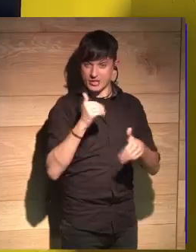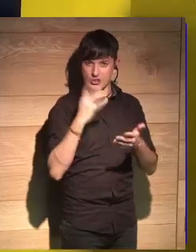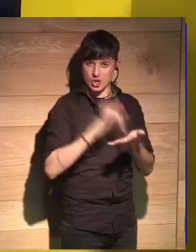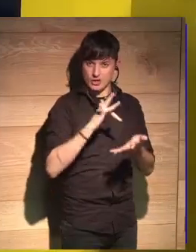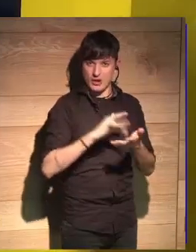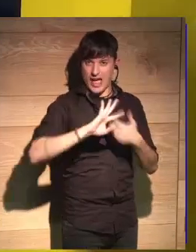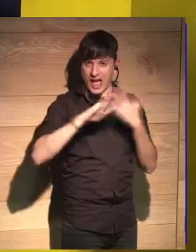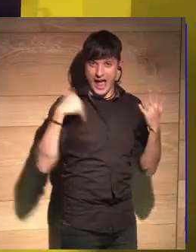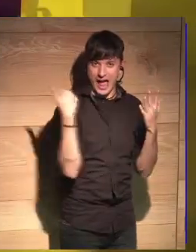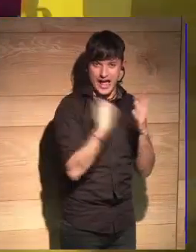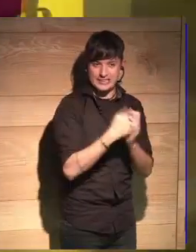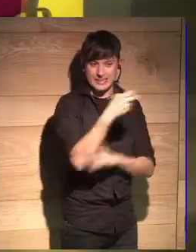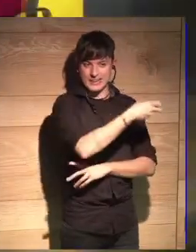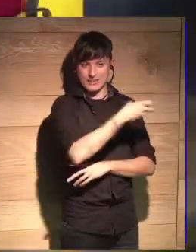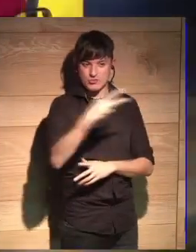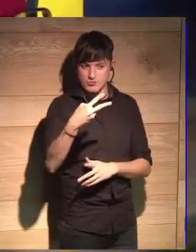are satisfied.